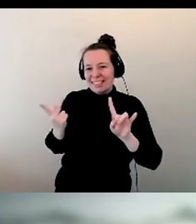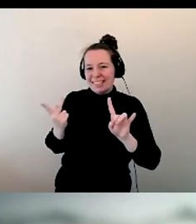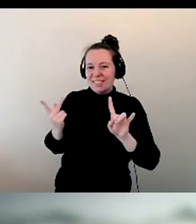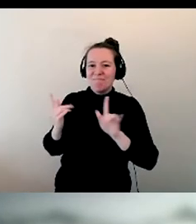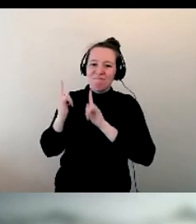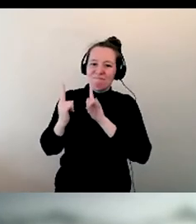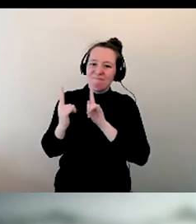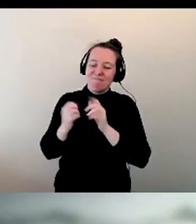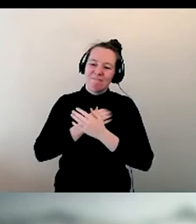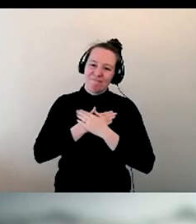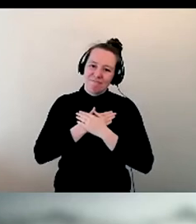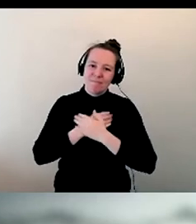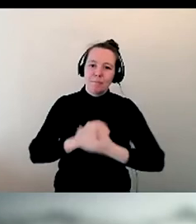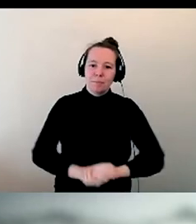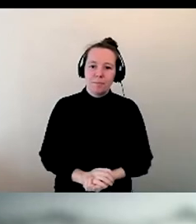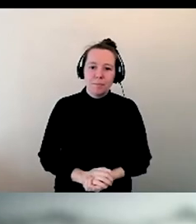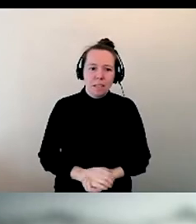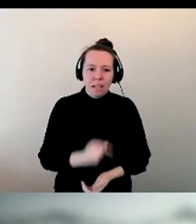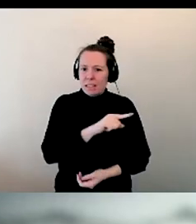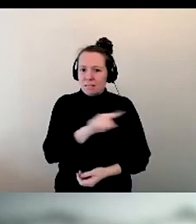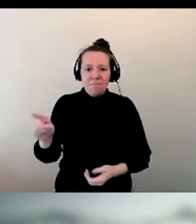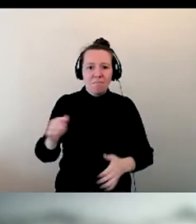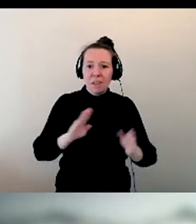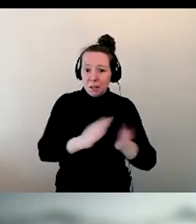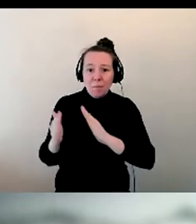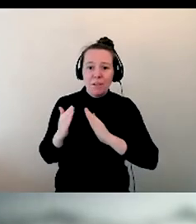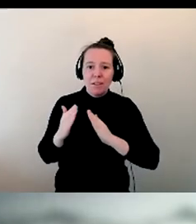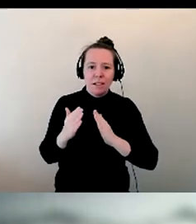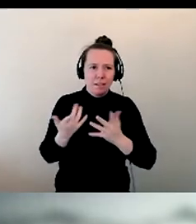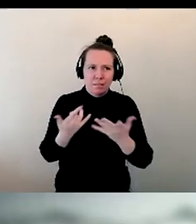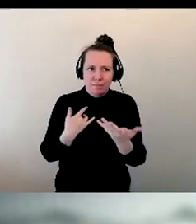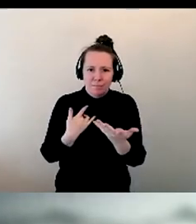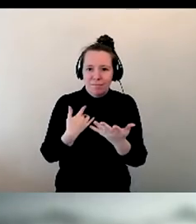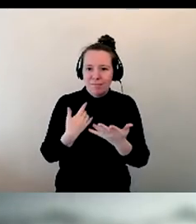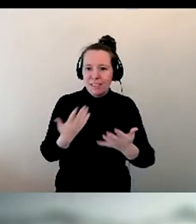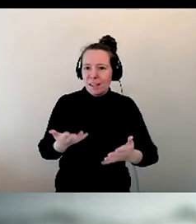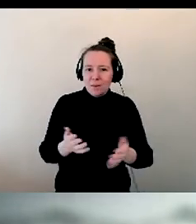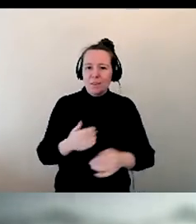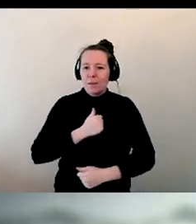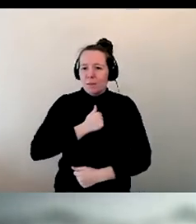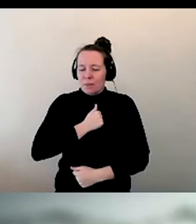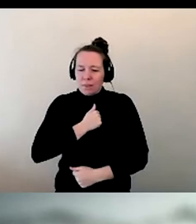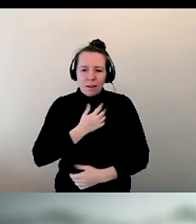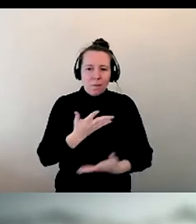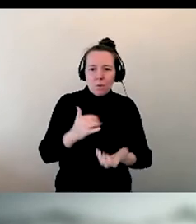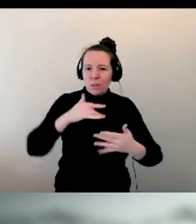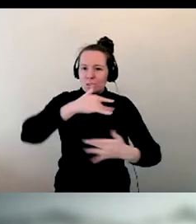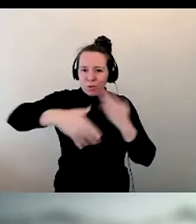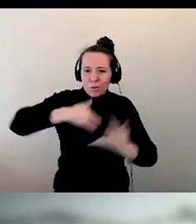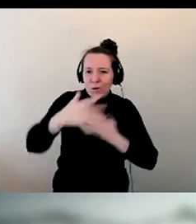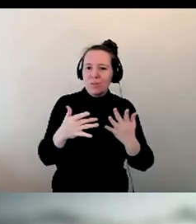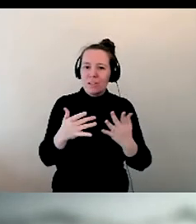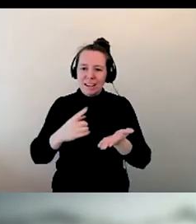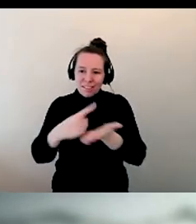is. We're just a bunch of nerds who like to read and hang out with each other. That's pretty much it. I think that's the thing about I found